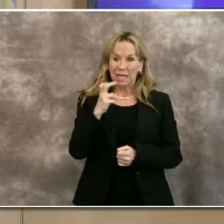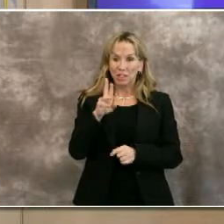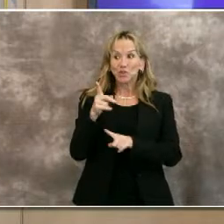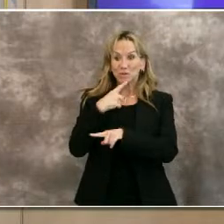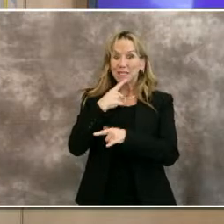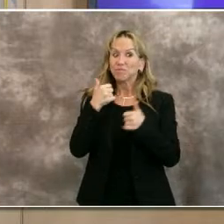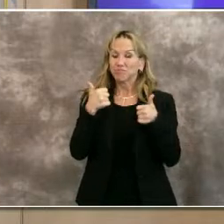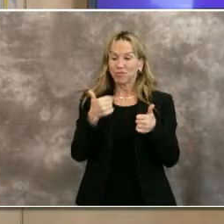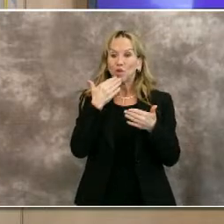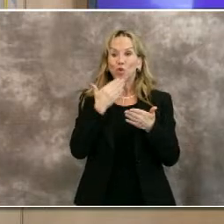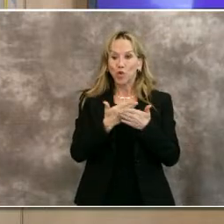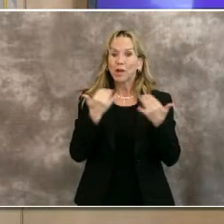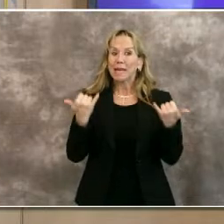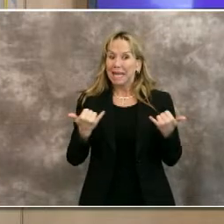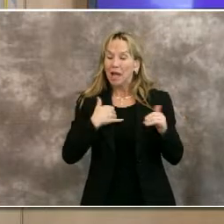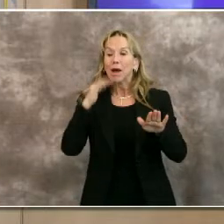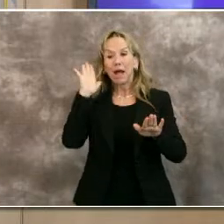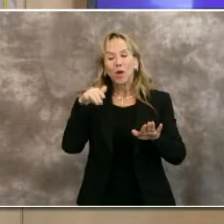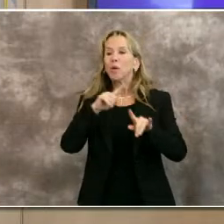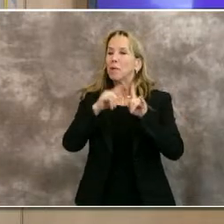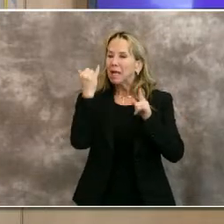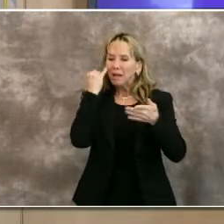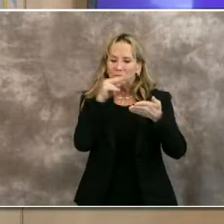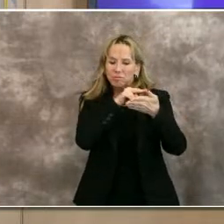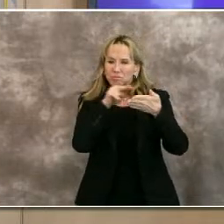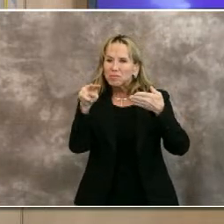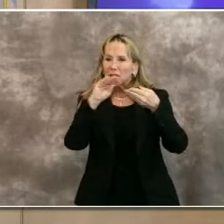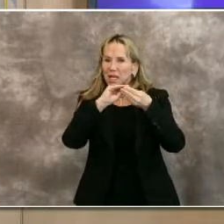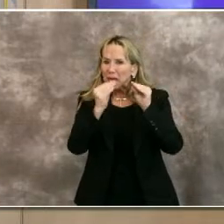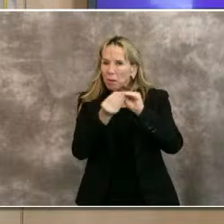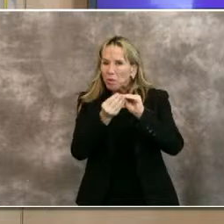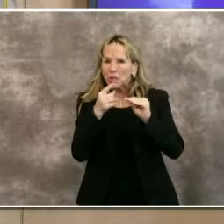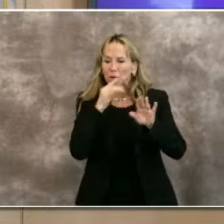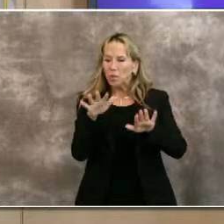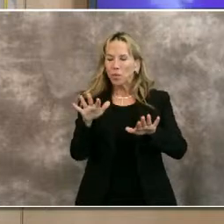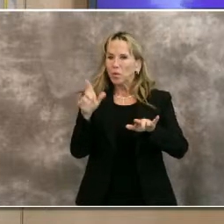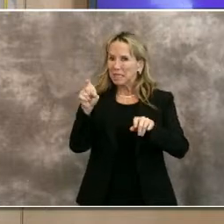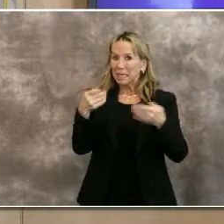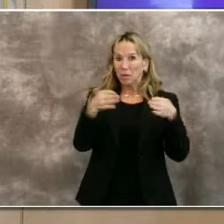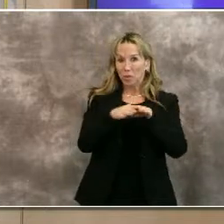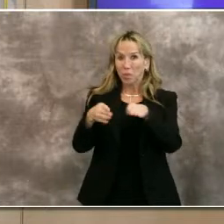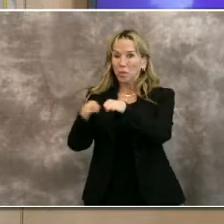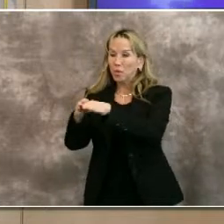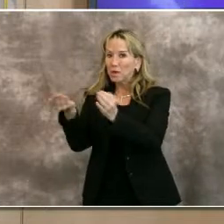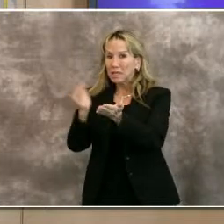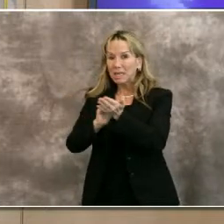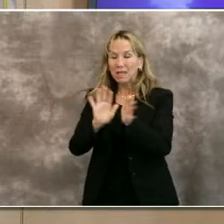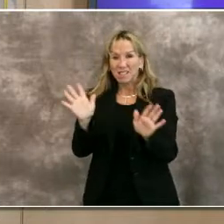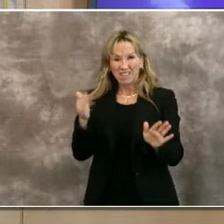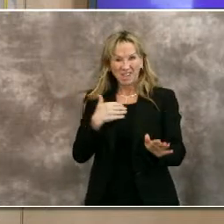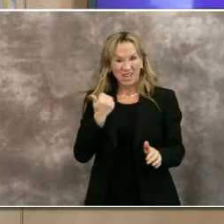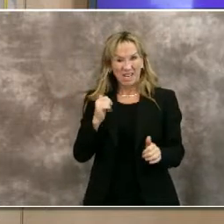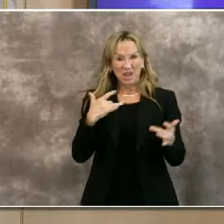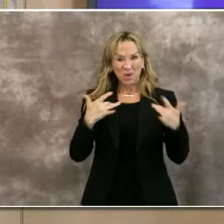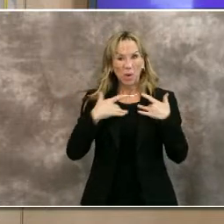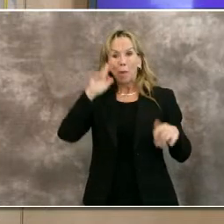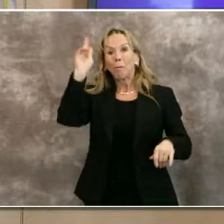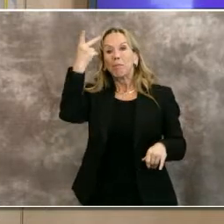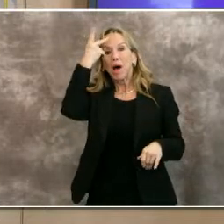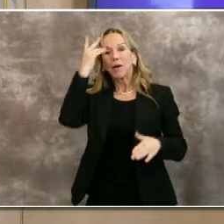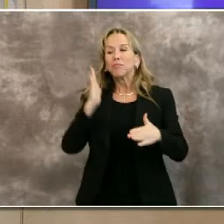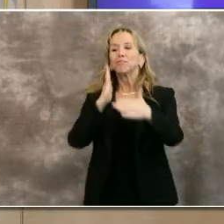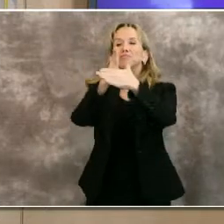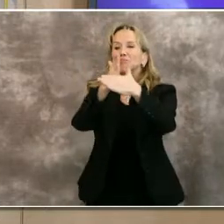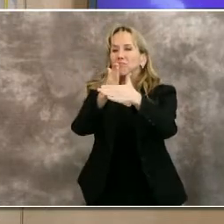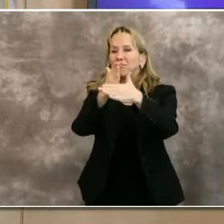right now, but if the data says we need to start shutting things down again, is there any concern that politics could get in the way